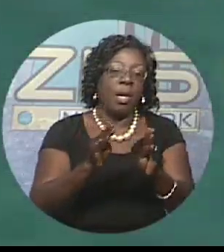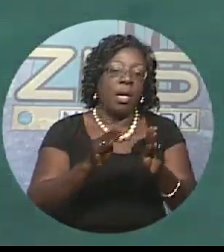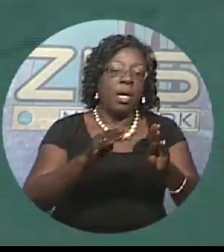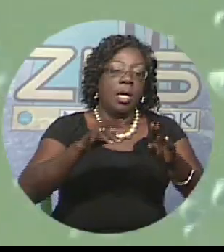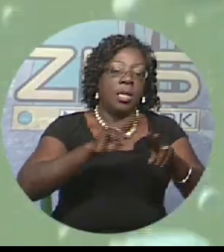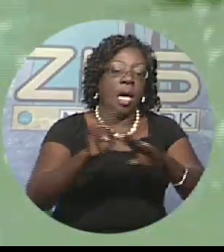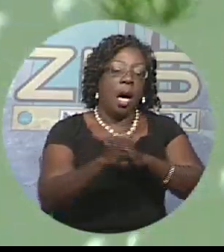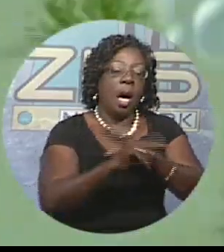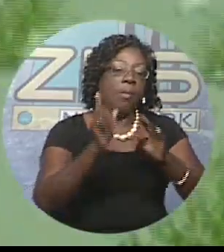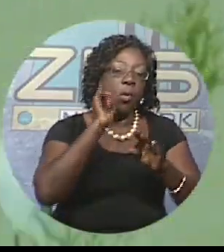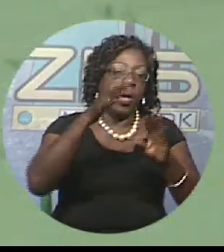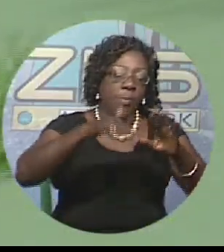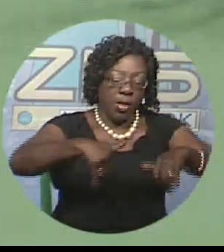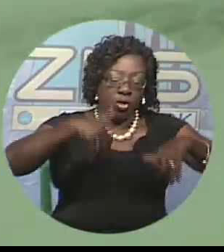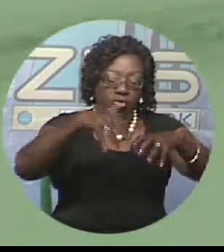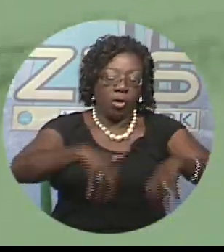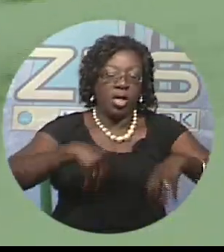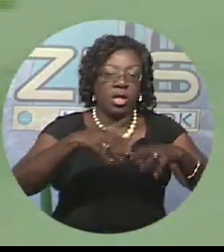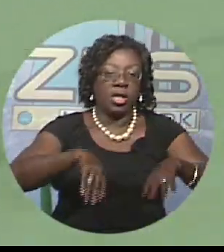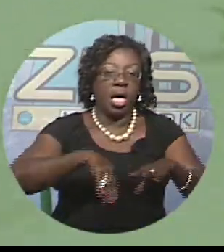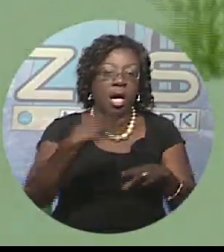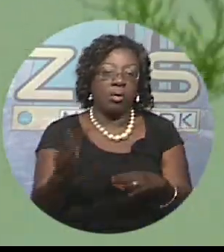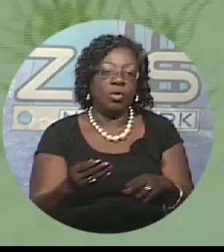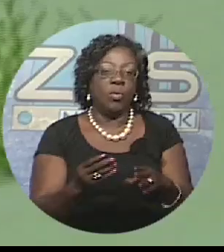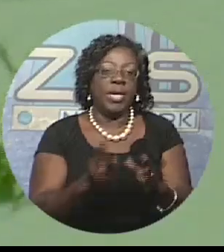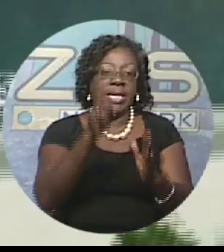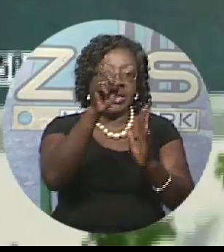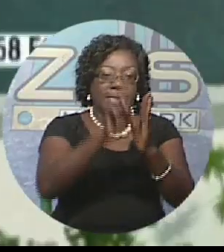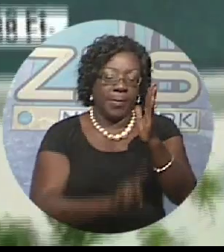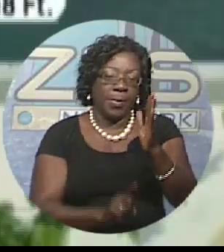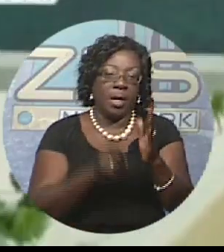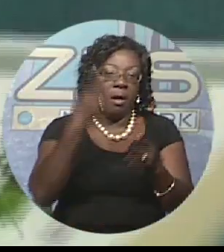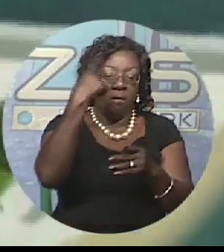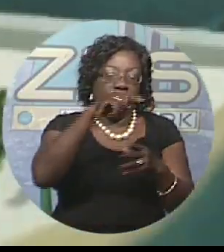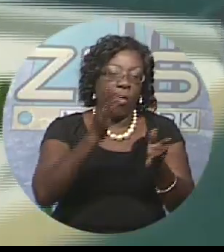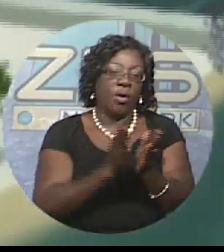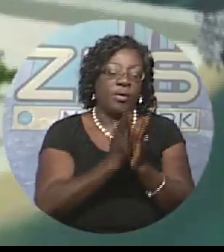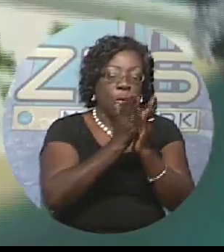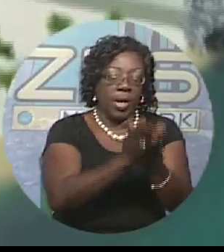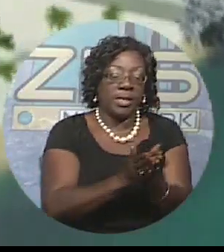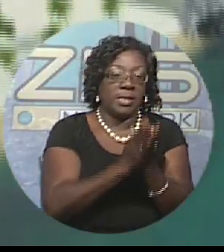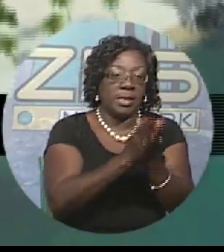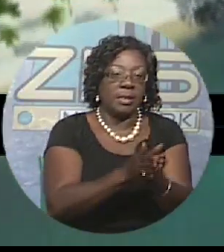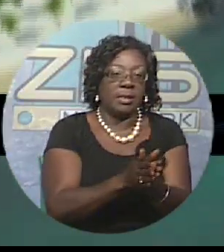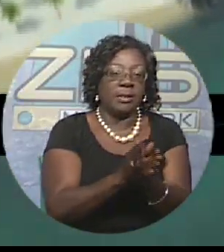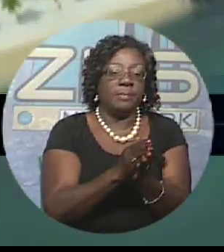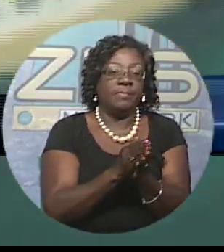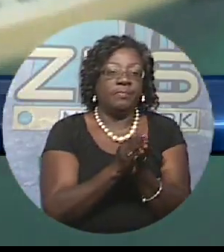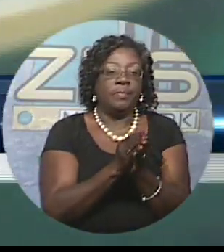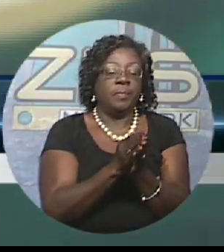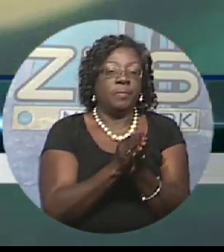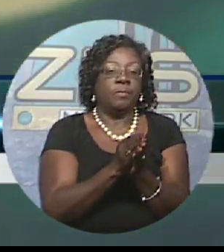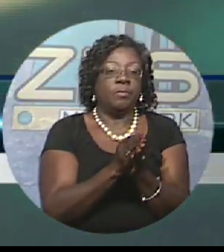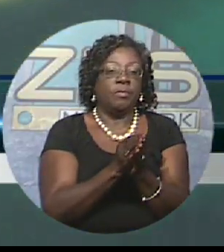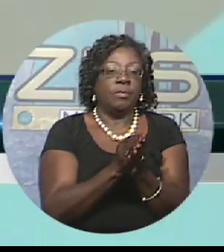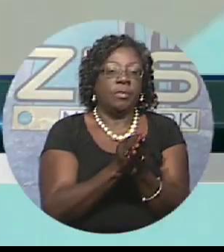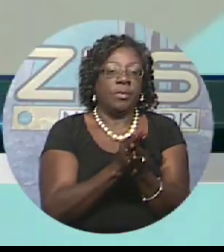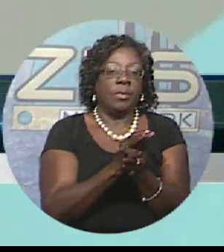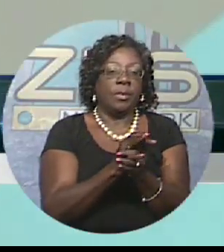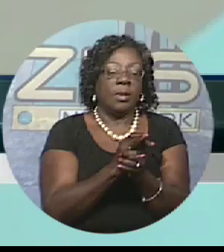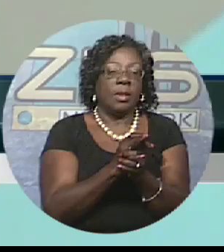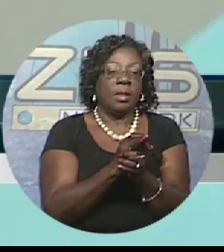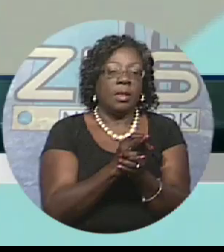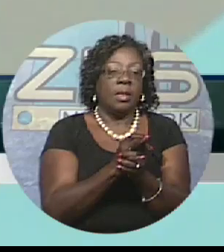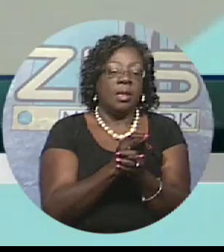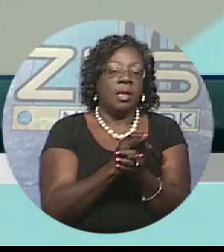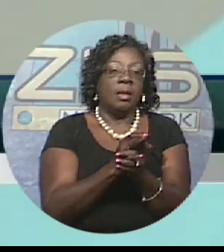A man-made coral reef will create and protect new sea life, and breakwaters will provide easier port access.